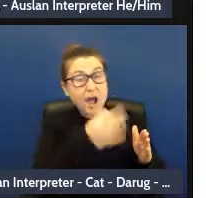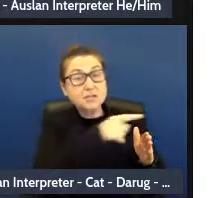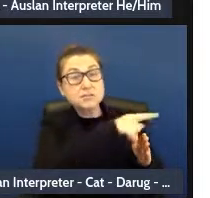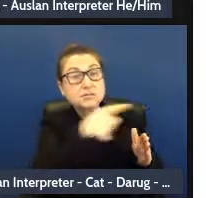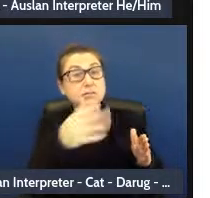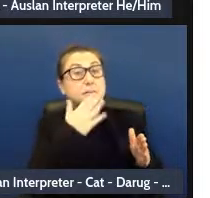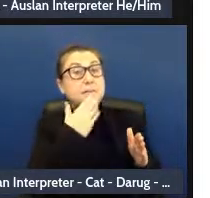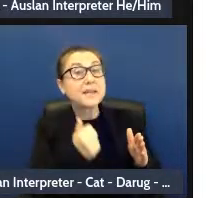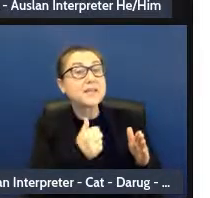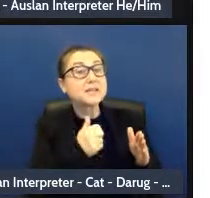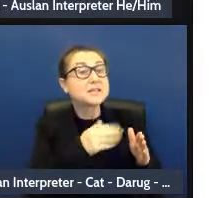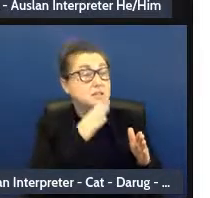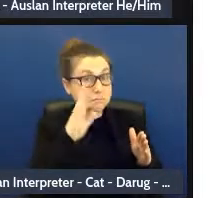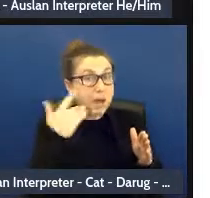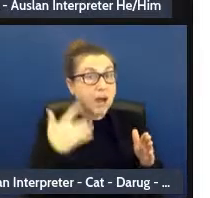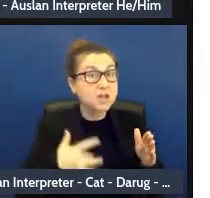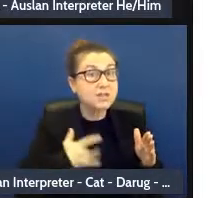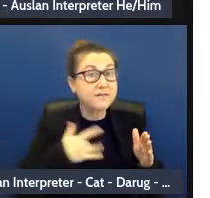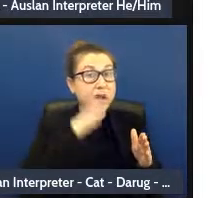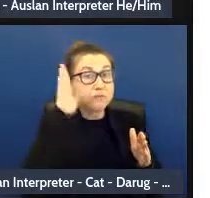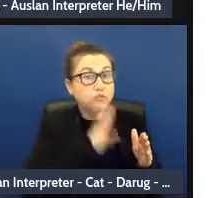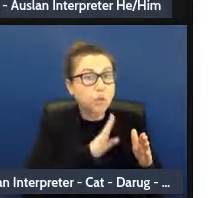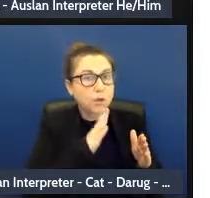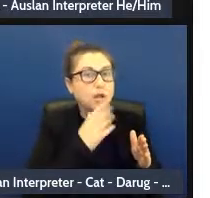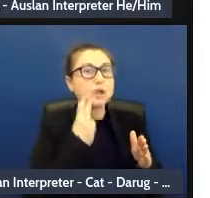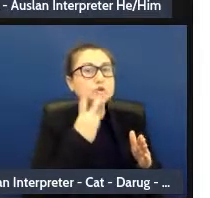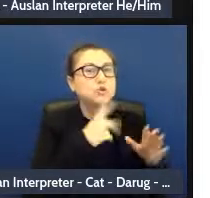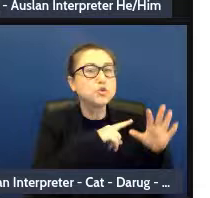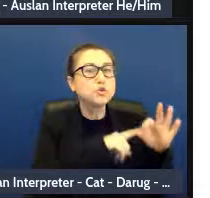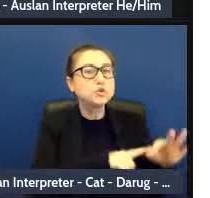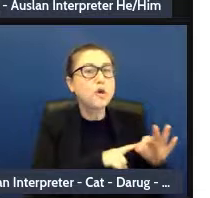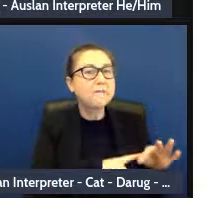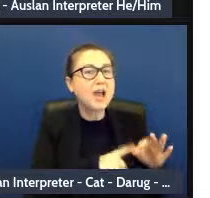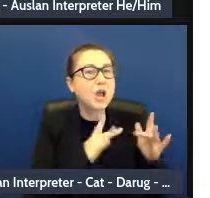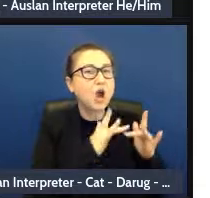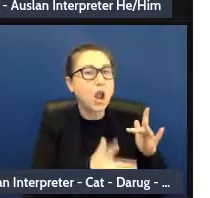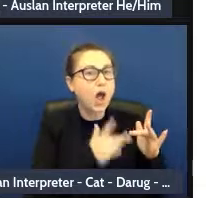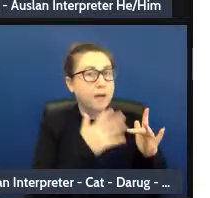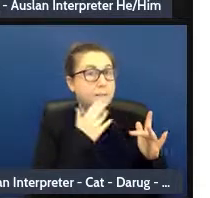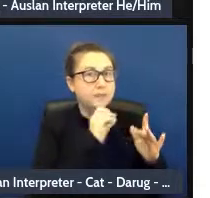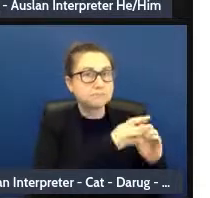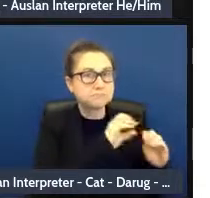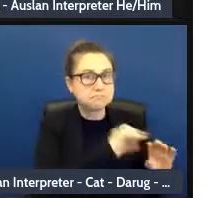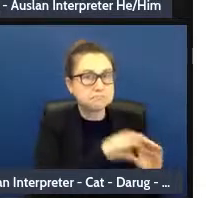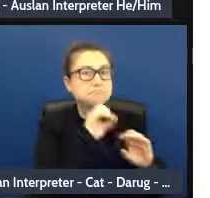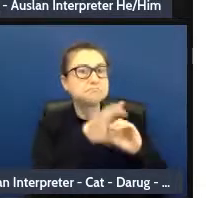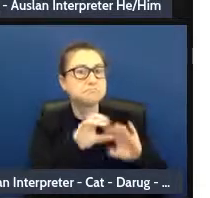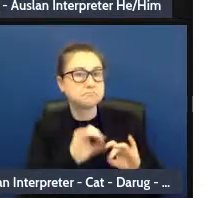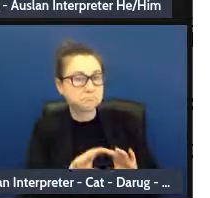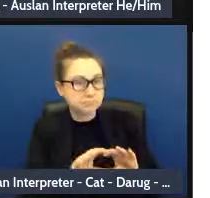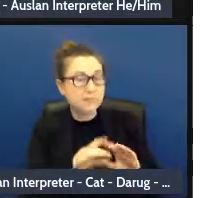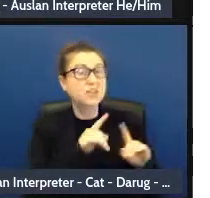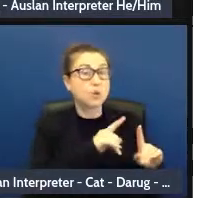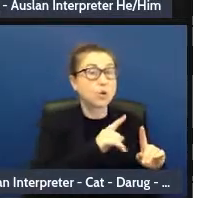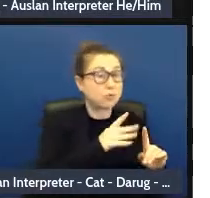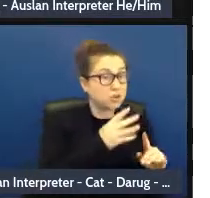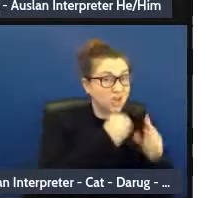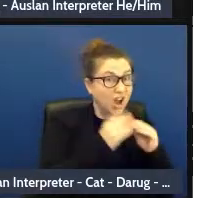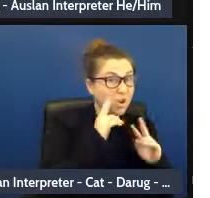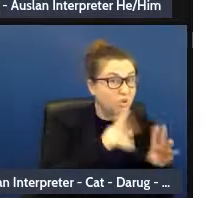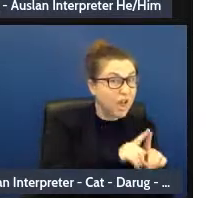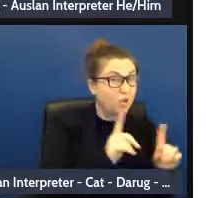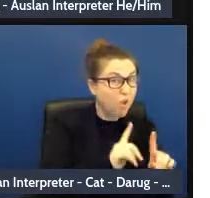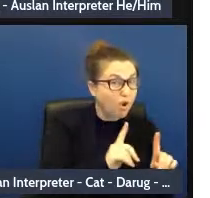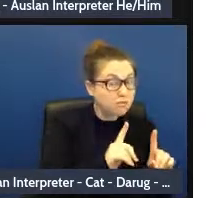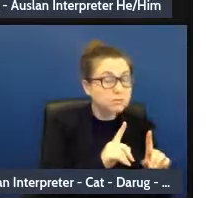2 online surveys. And that's telling us what your current diet looks like and how it's changed since stroke. And more